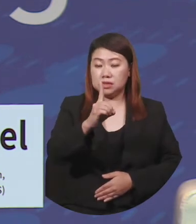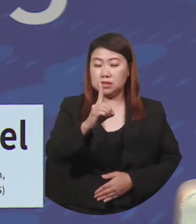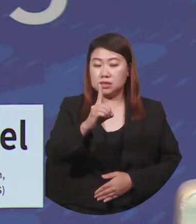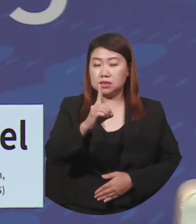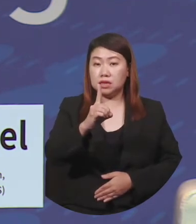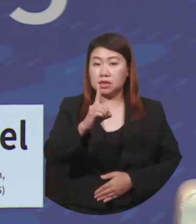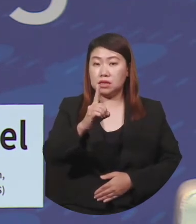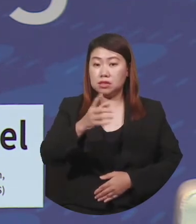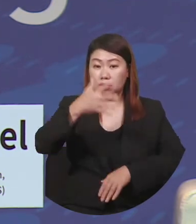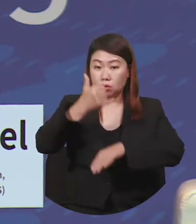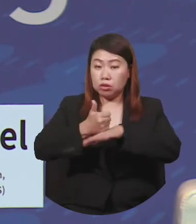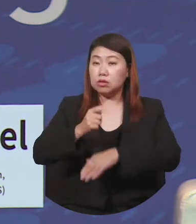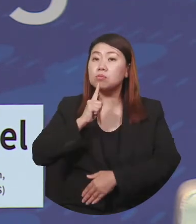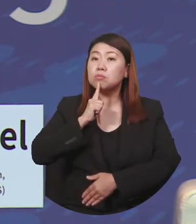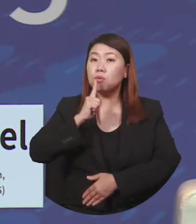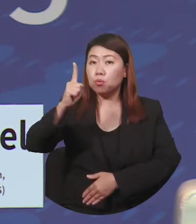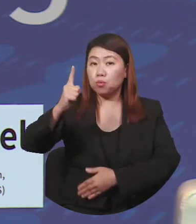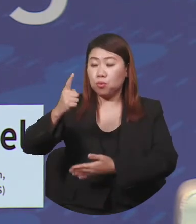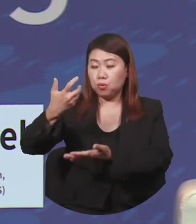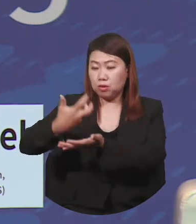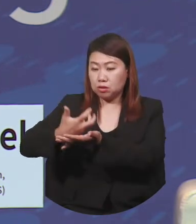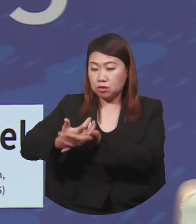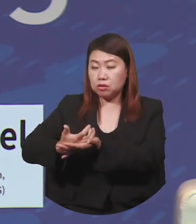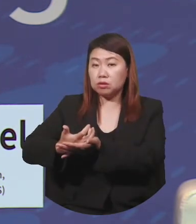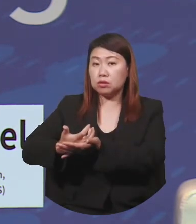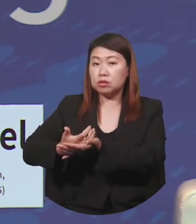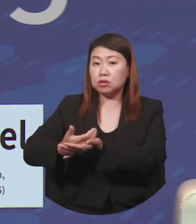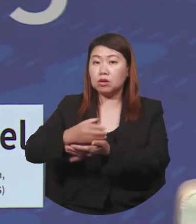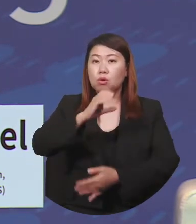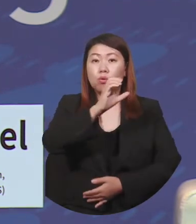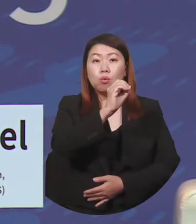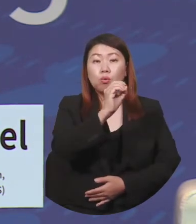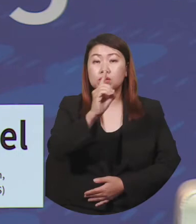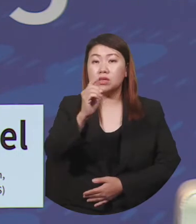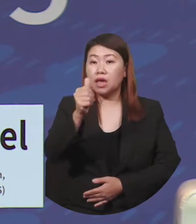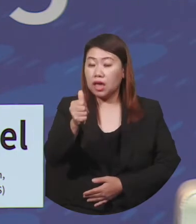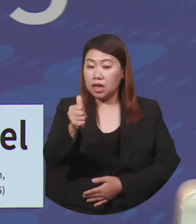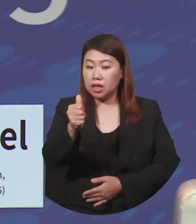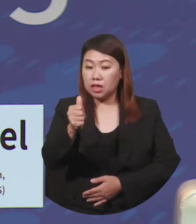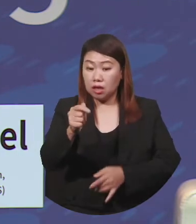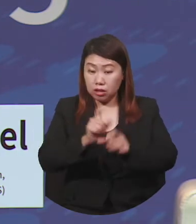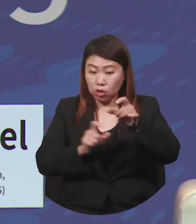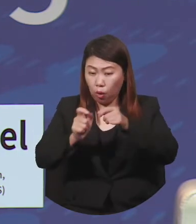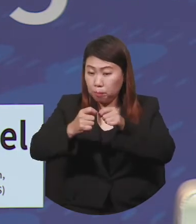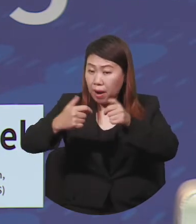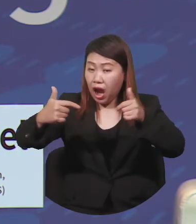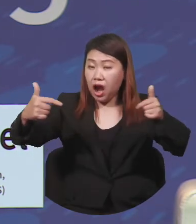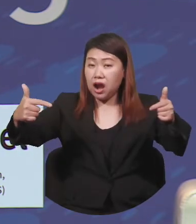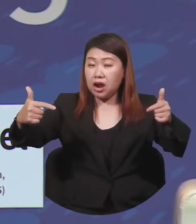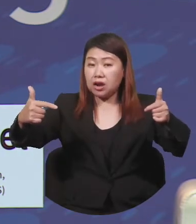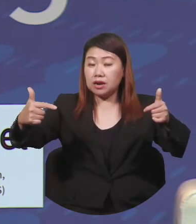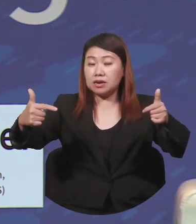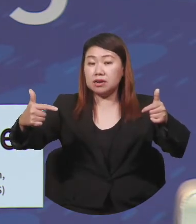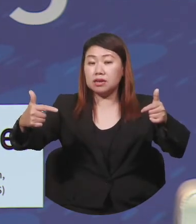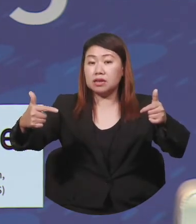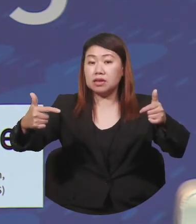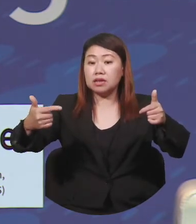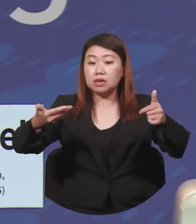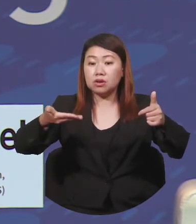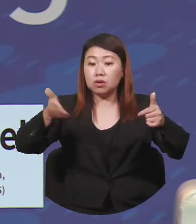countries is increasing. Yeah? This has to do with increasing number of countries ruled in this